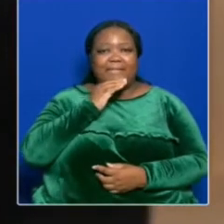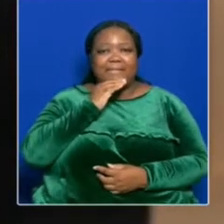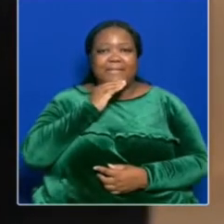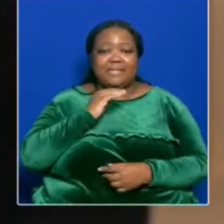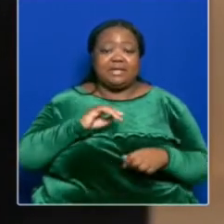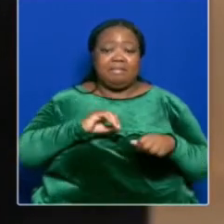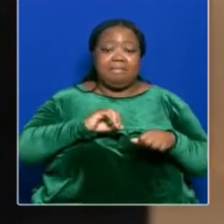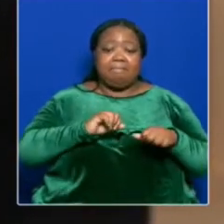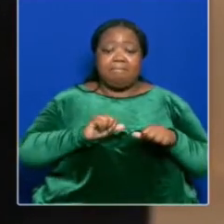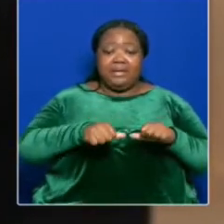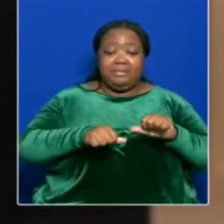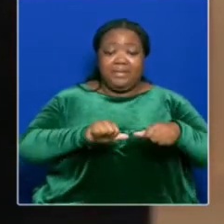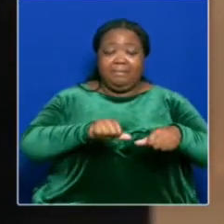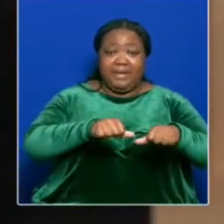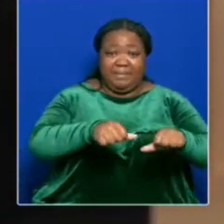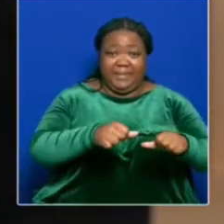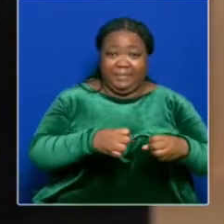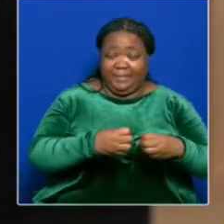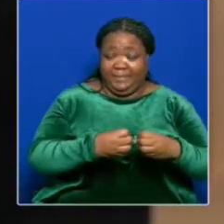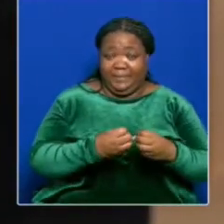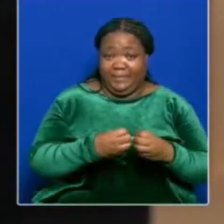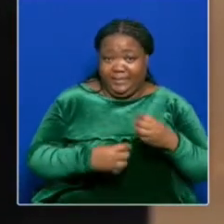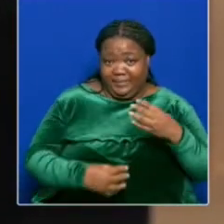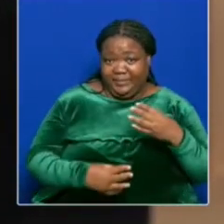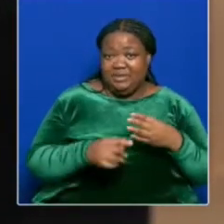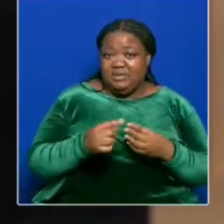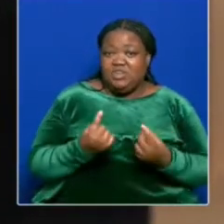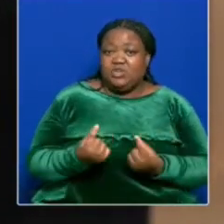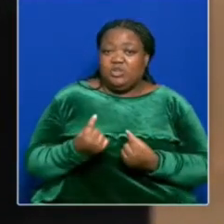several probity steps that you've been dealing with. Yes. Are they done serially?